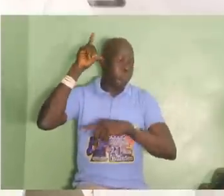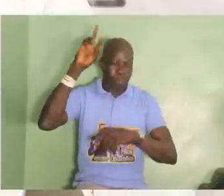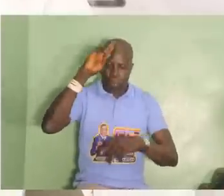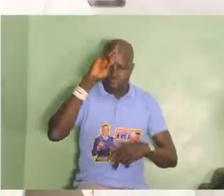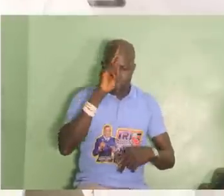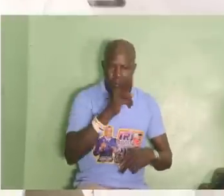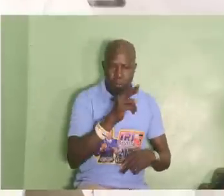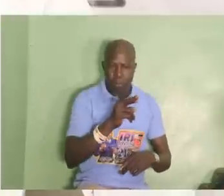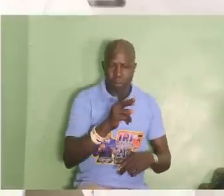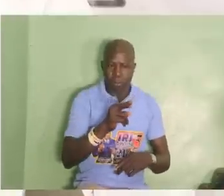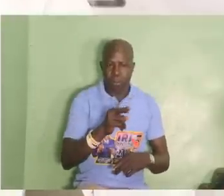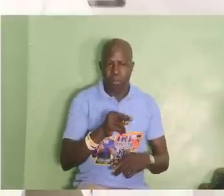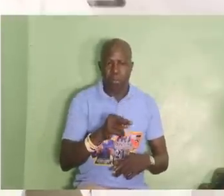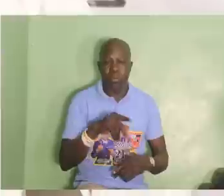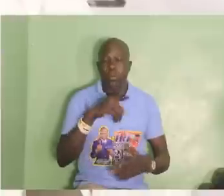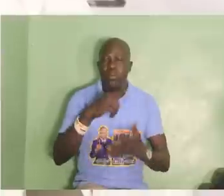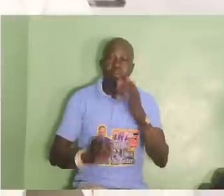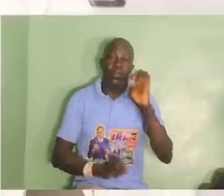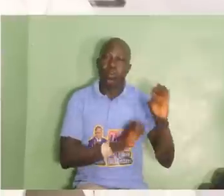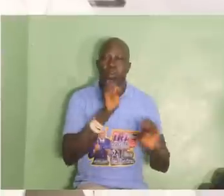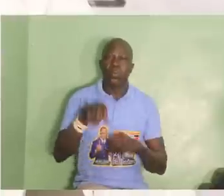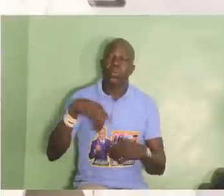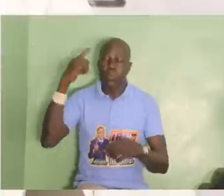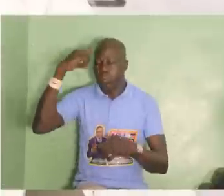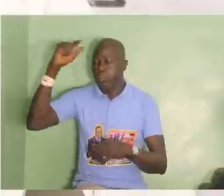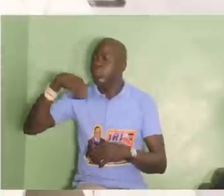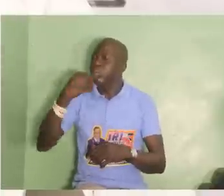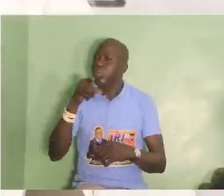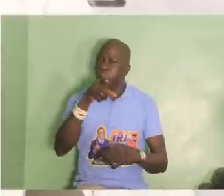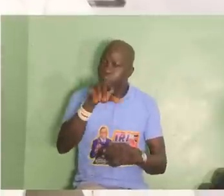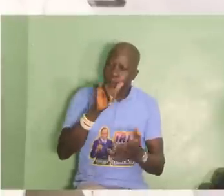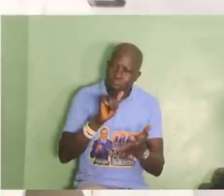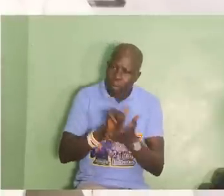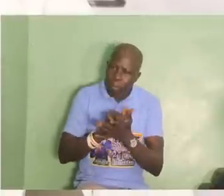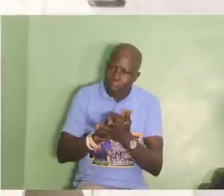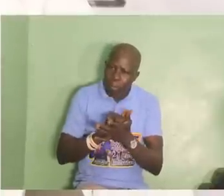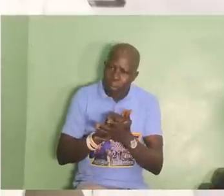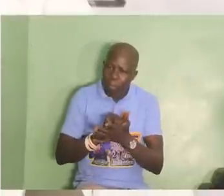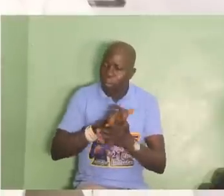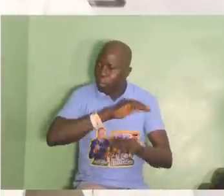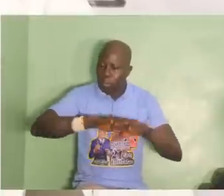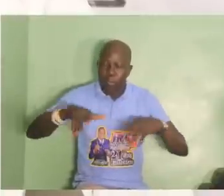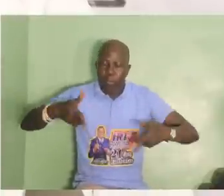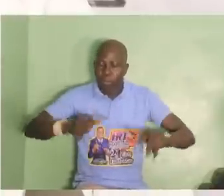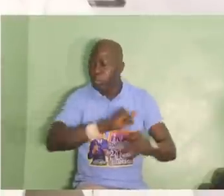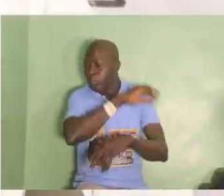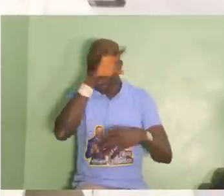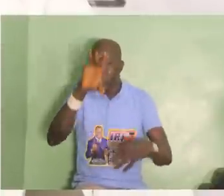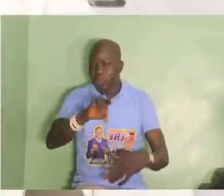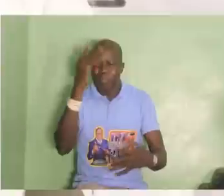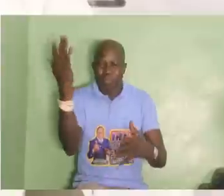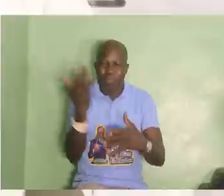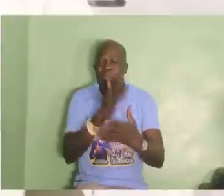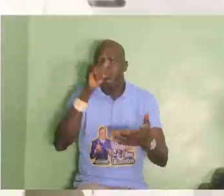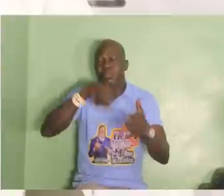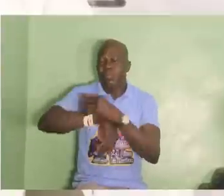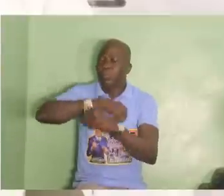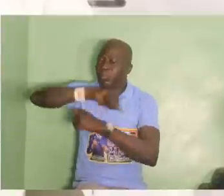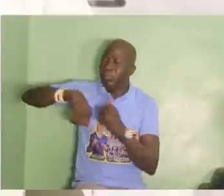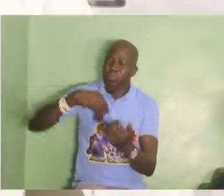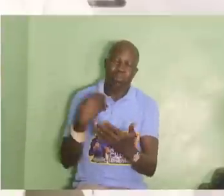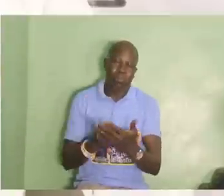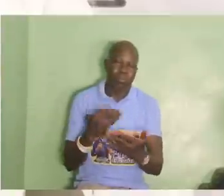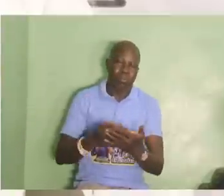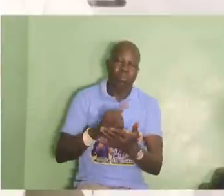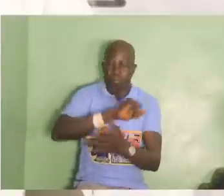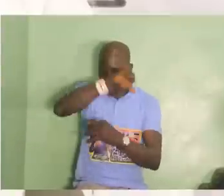dalé ní káwọn èèyàn tó gbọ́ tu mẹ̀. Ṣùgbẹ́ yìí tá a sọ láàárọ̀ ó ní ti ìránṣẹ́ kan tó jẹ́ pé ìyá bàbá ẹ̀ ló tọ́ dàgbà. Ó wá fẹ́ lọ gba contract kan ní